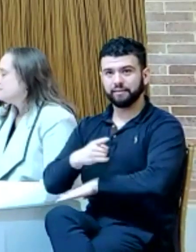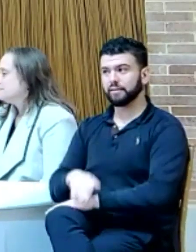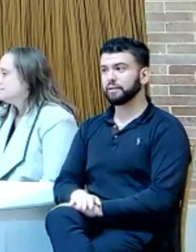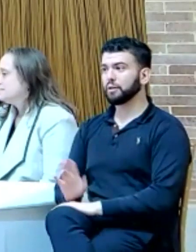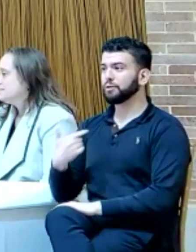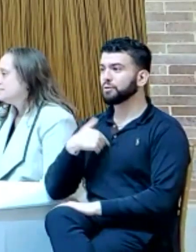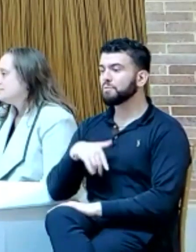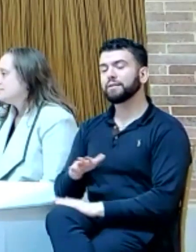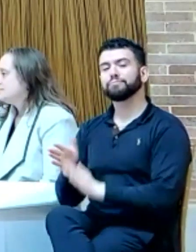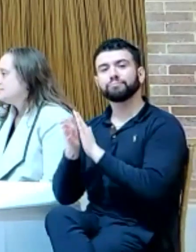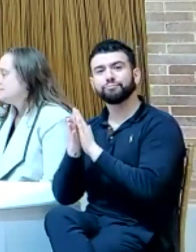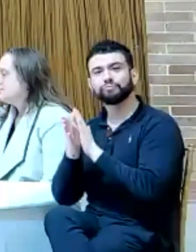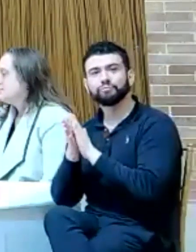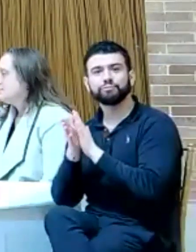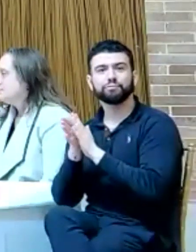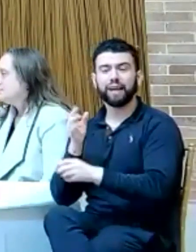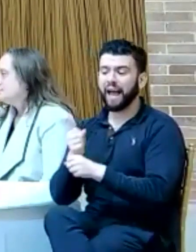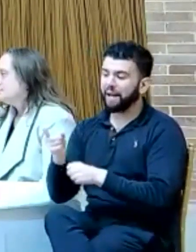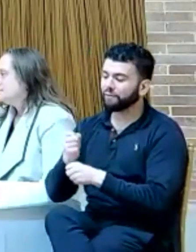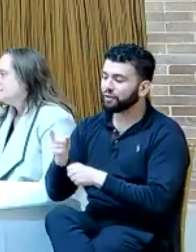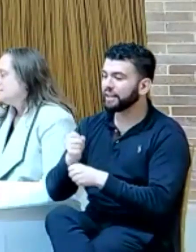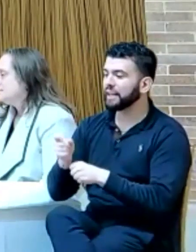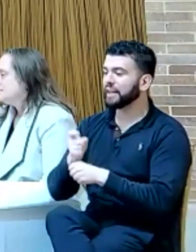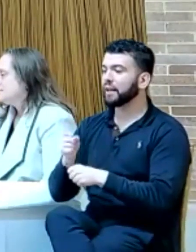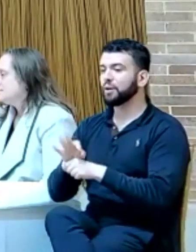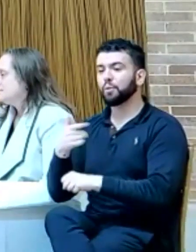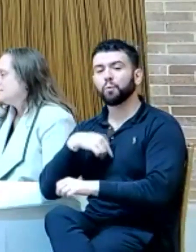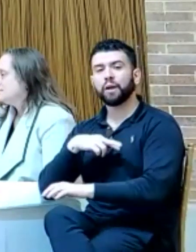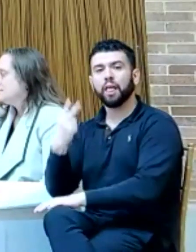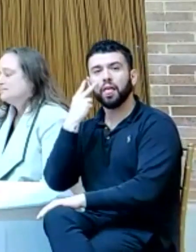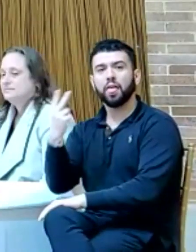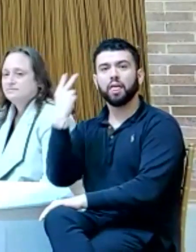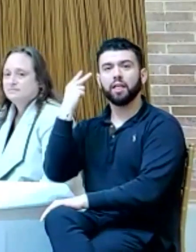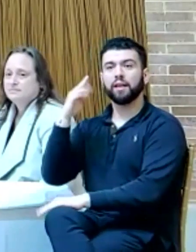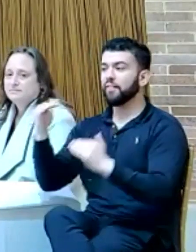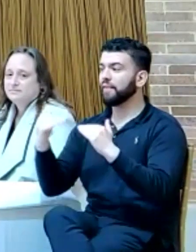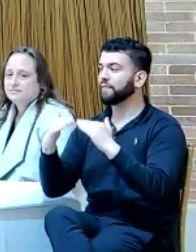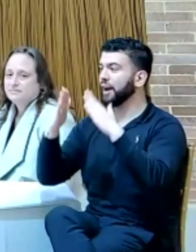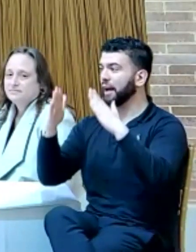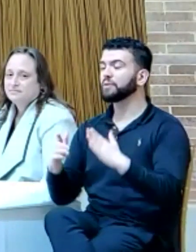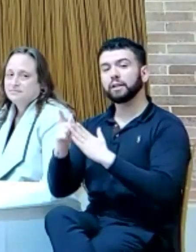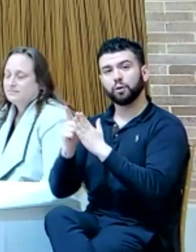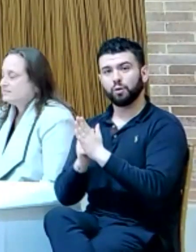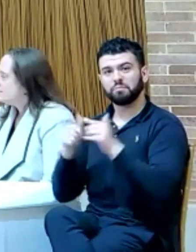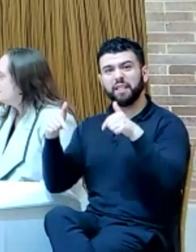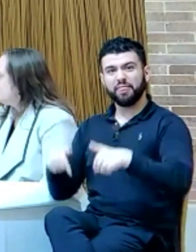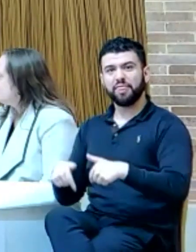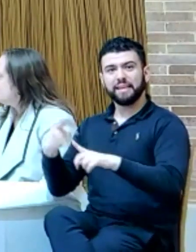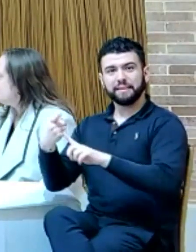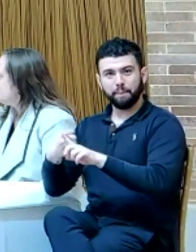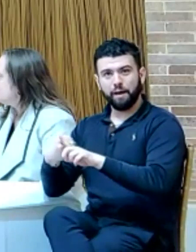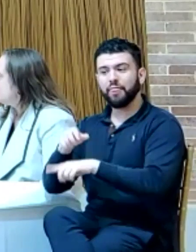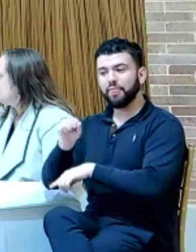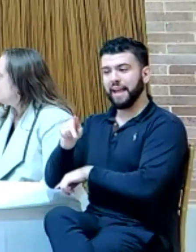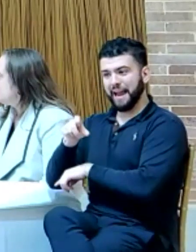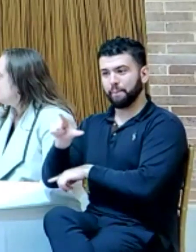commemorate on an annual basis the fair housing law during the month of April which we refer to as fair